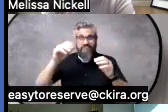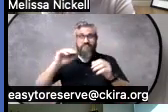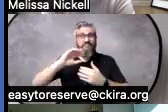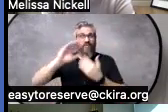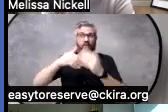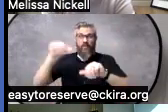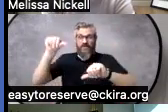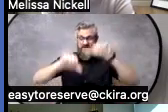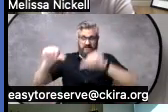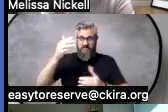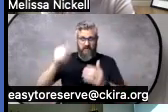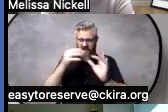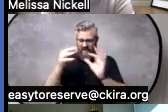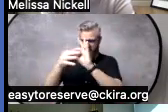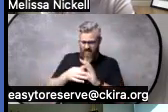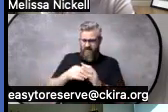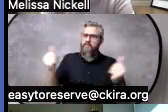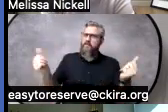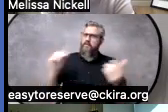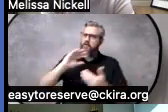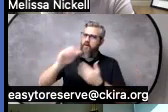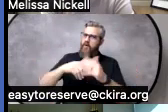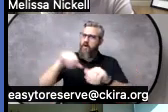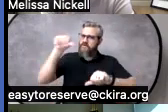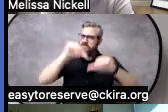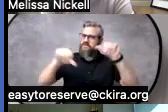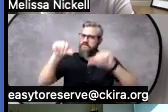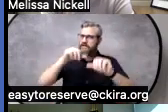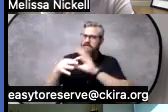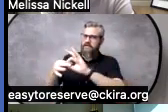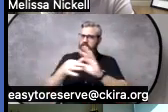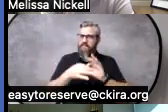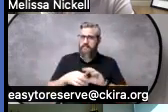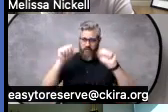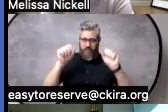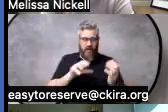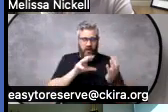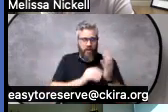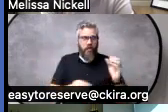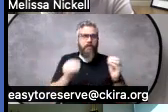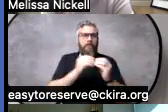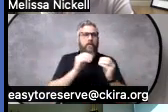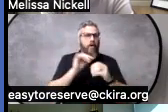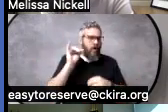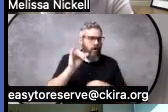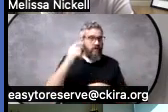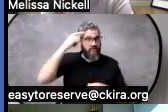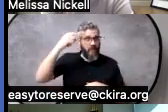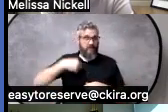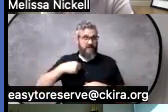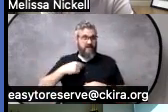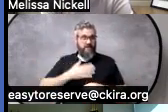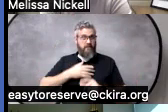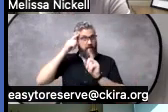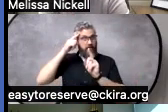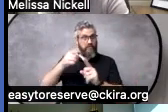doesn't seem like it's connected. And so I always can extrapolate and learn things. But for me, to say it succinctly,